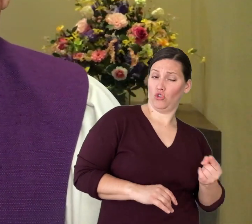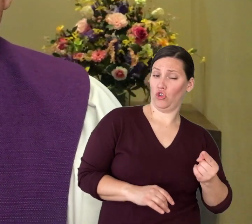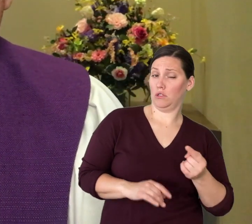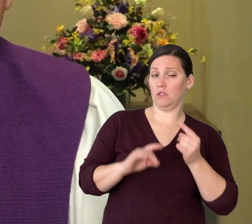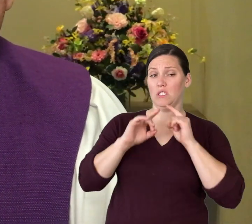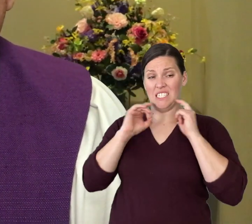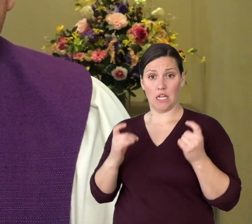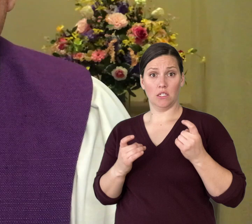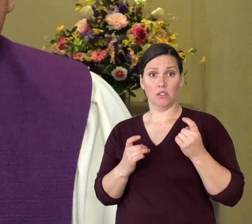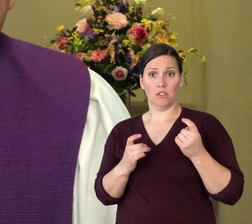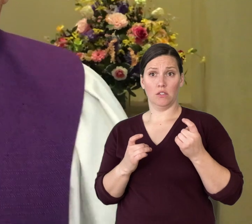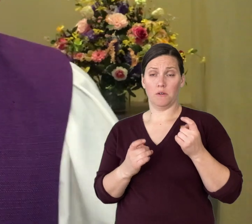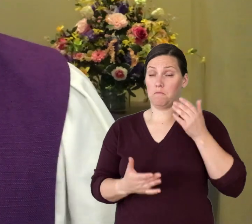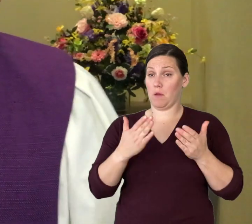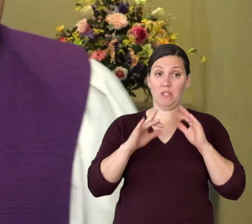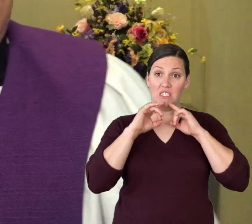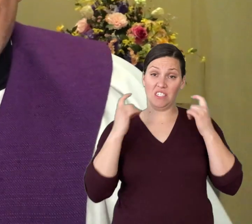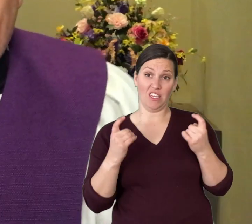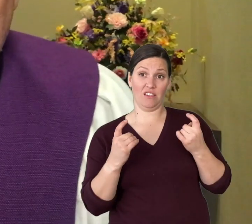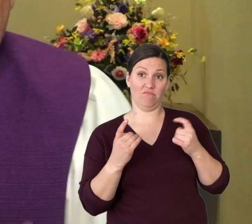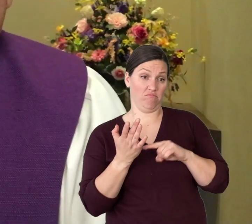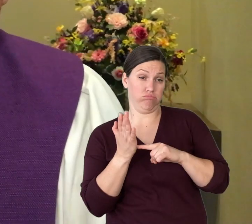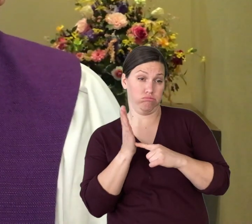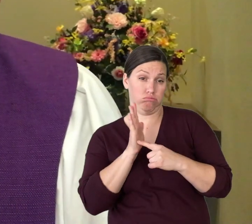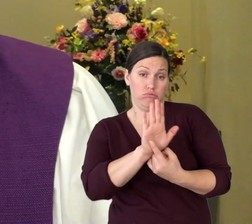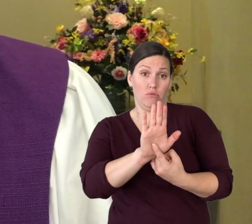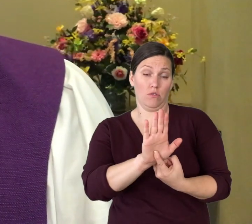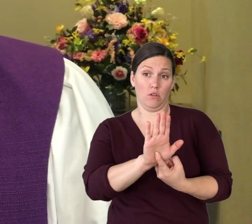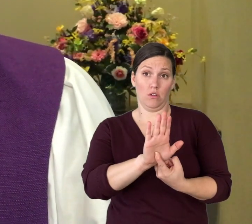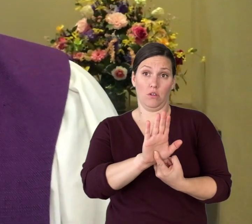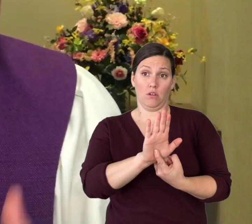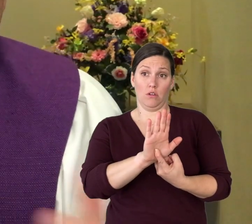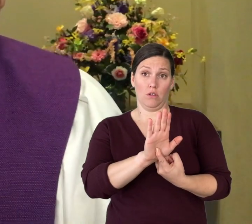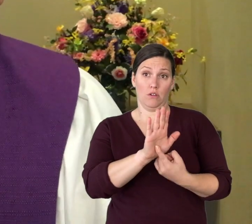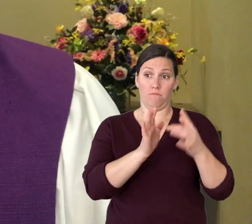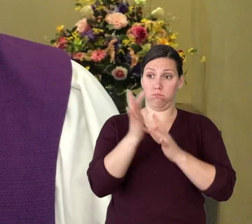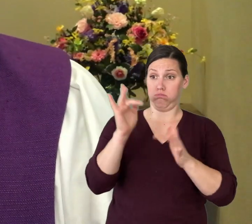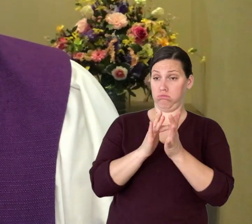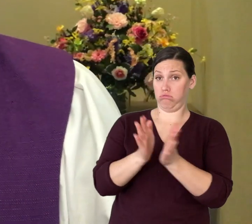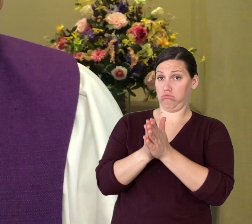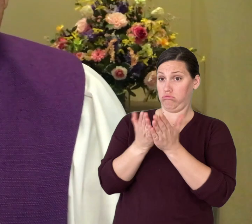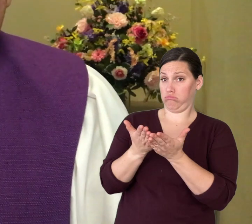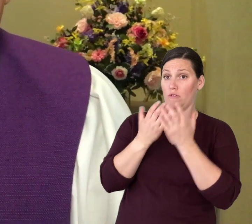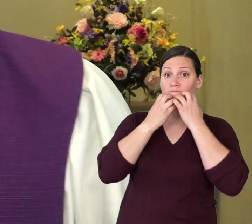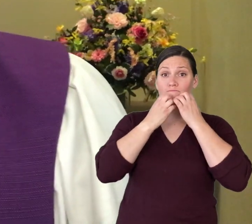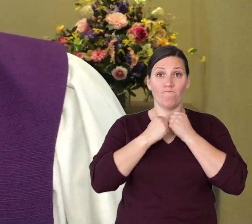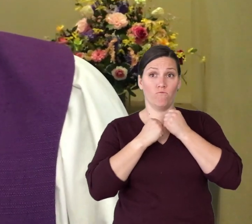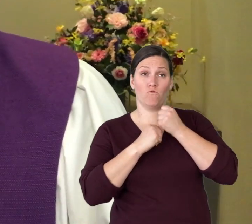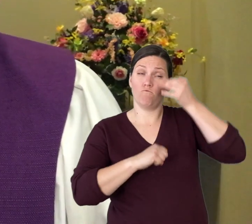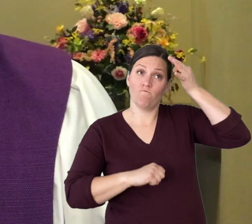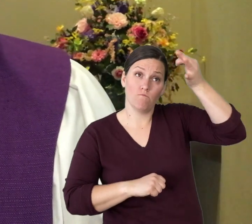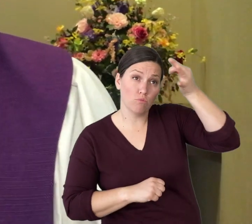sin. Maybe your sin is exposed in a scripture lesson or a devotion or